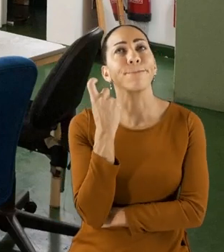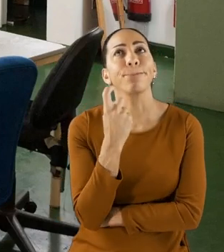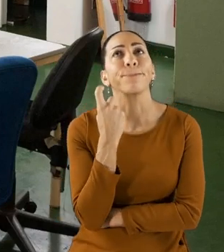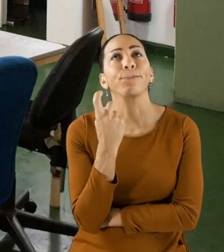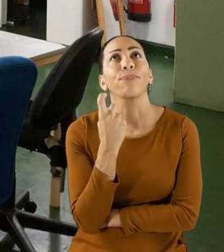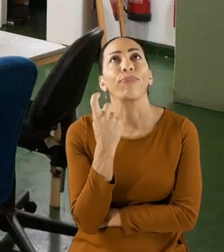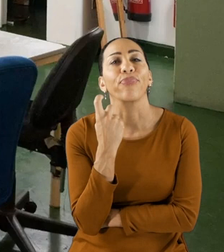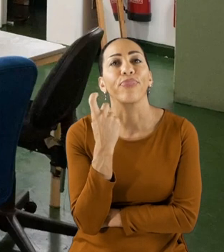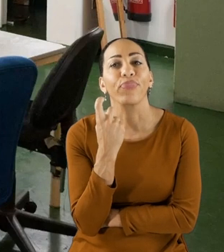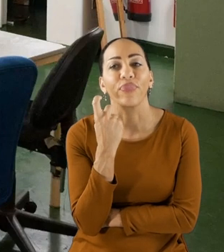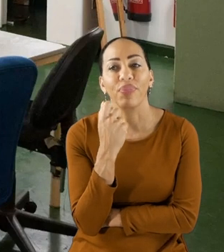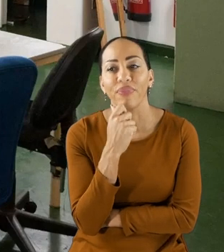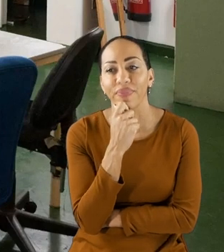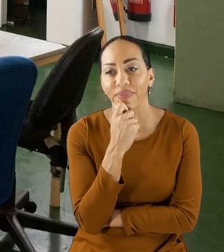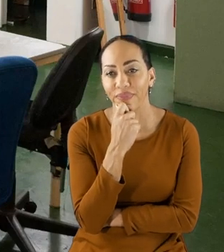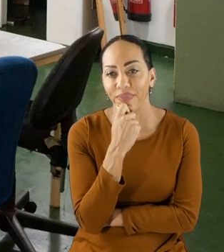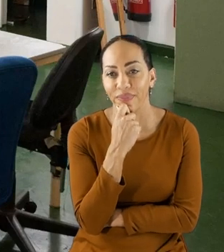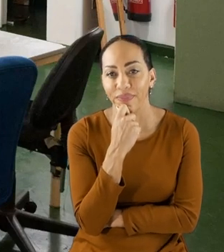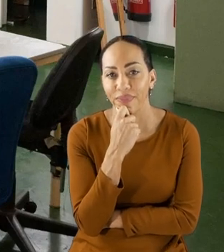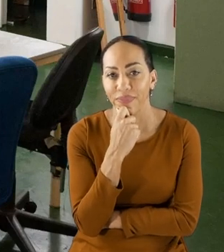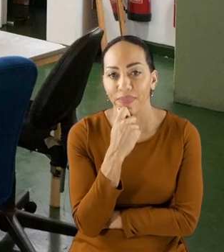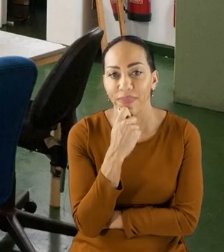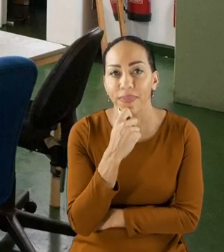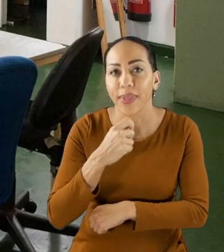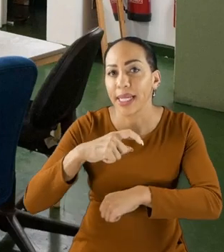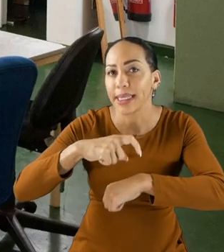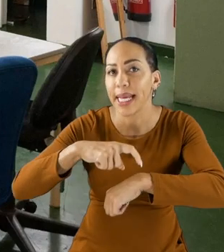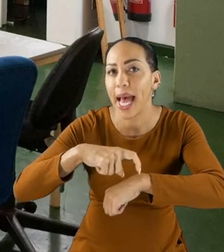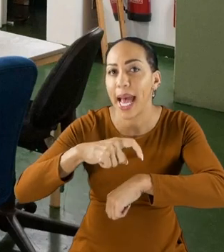I think the thing I'm sitting with is the